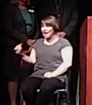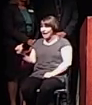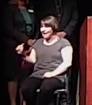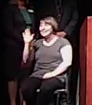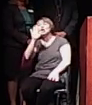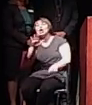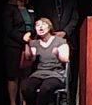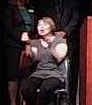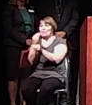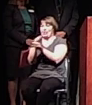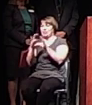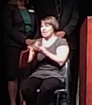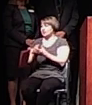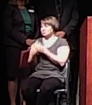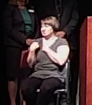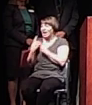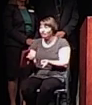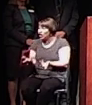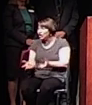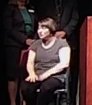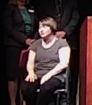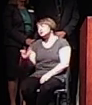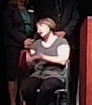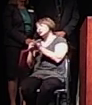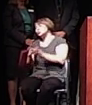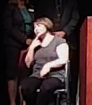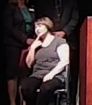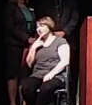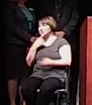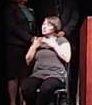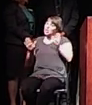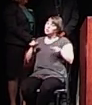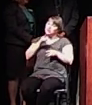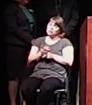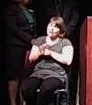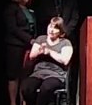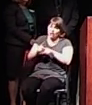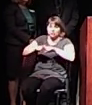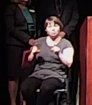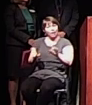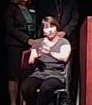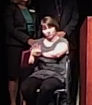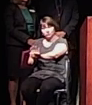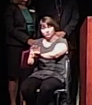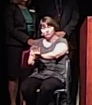her math class ever. Another student added, she generally cares, but make no